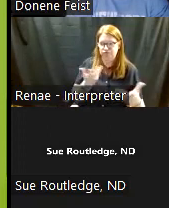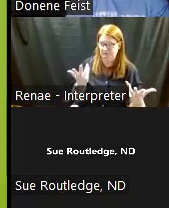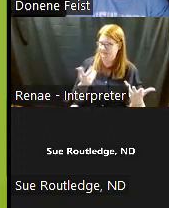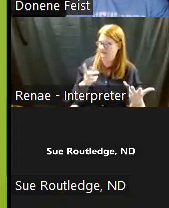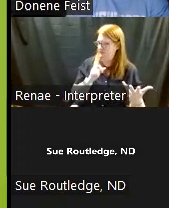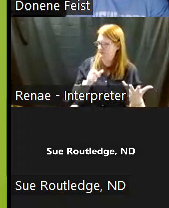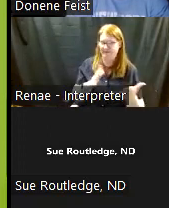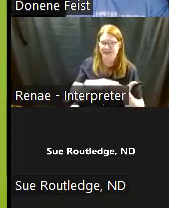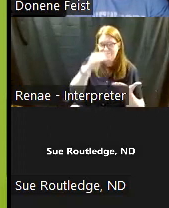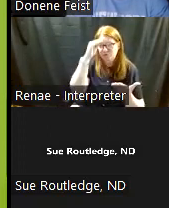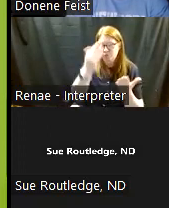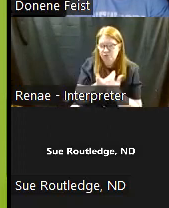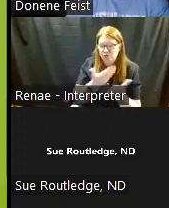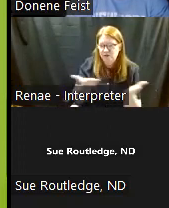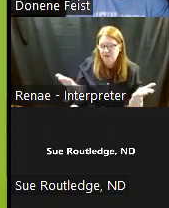new stuff. And